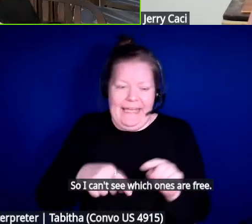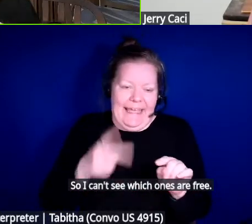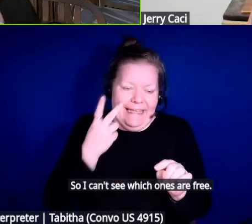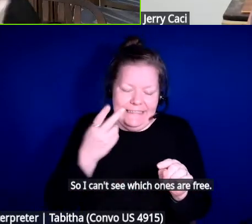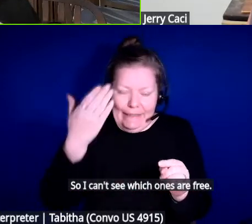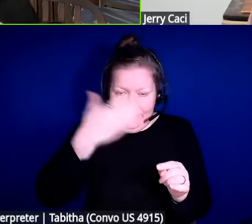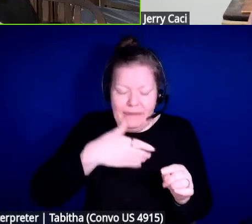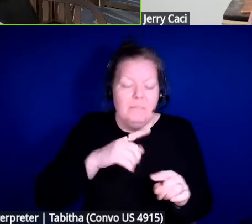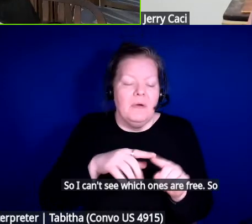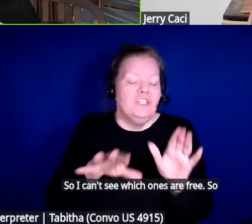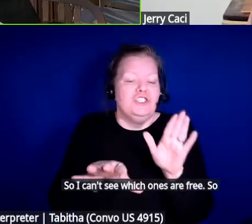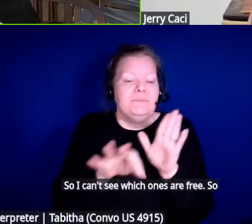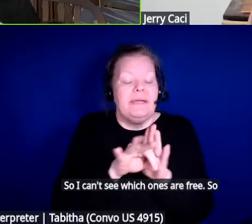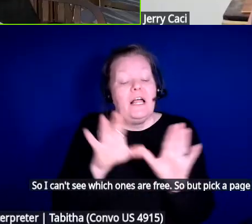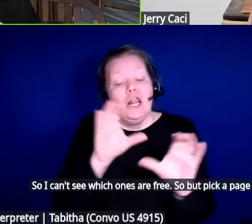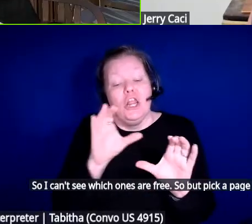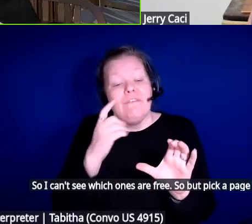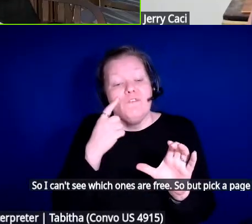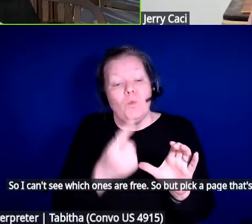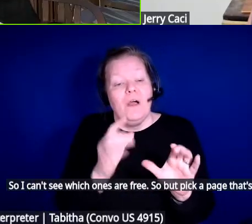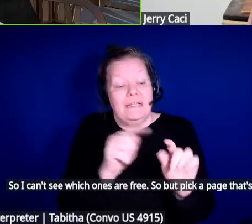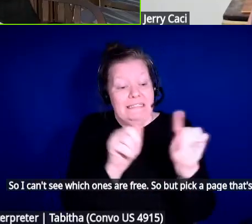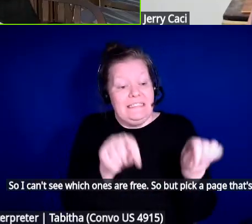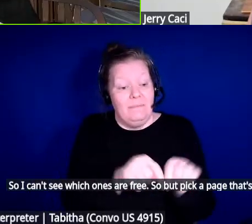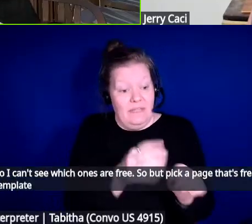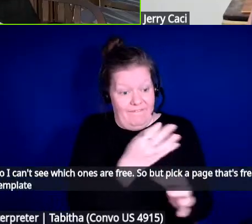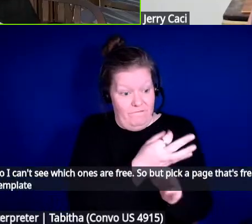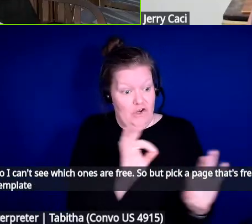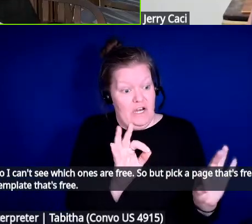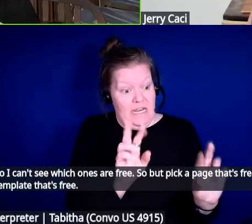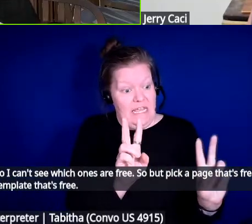So, but pick a page that's free, pick a template that's free,